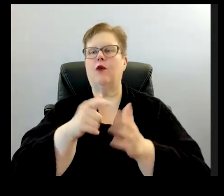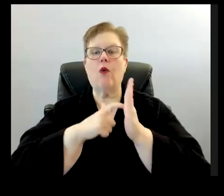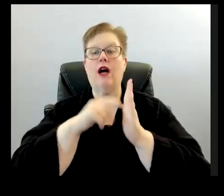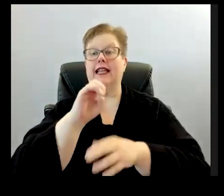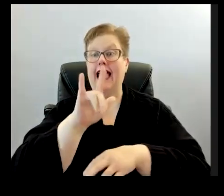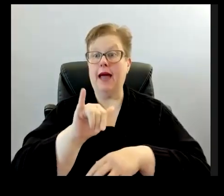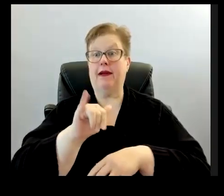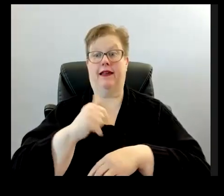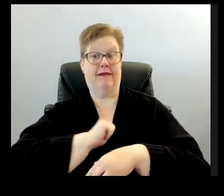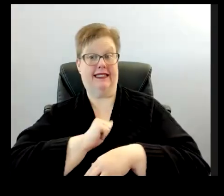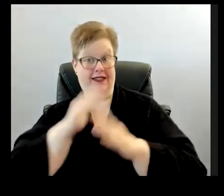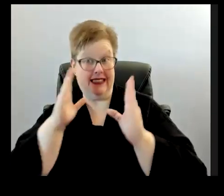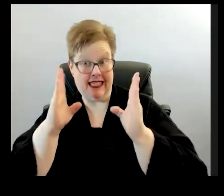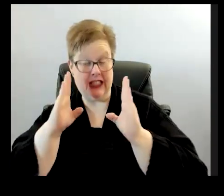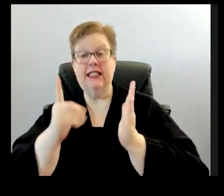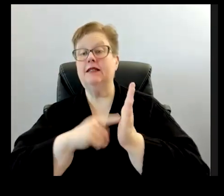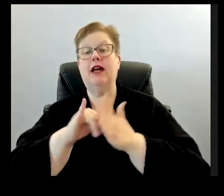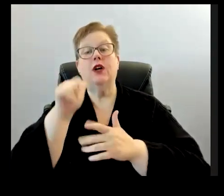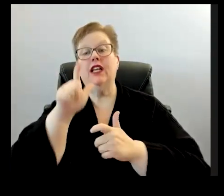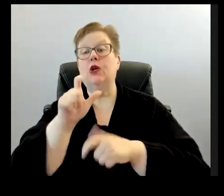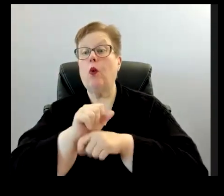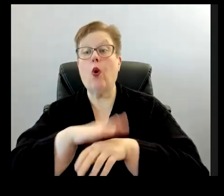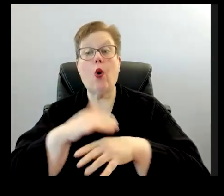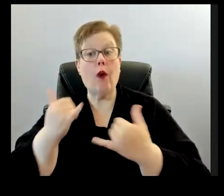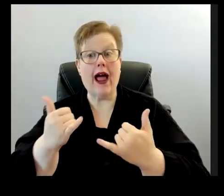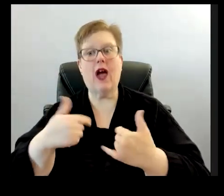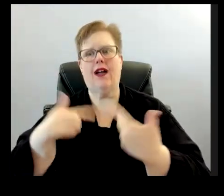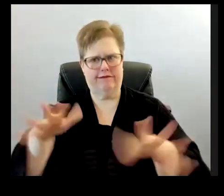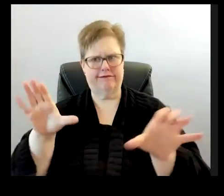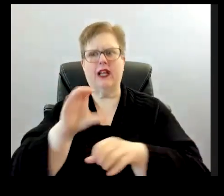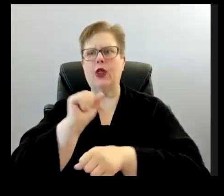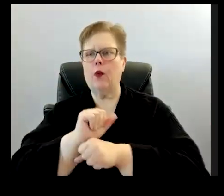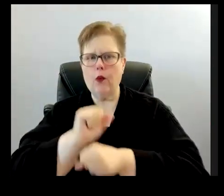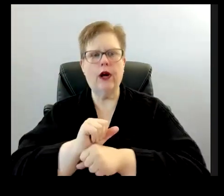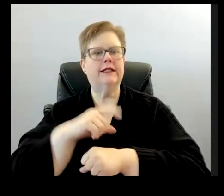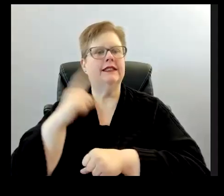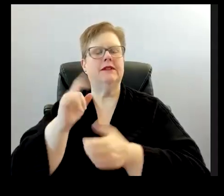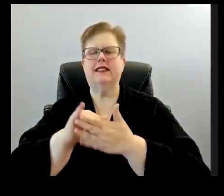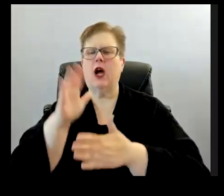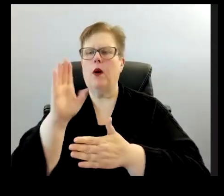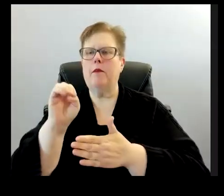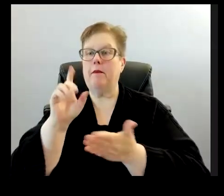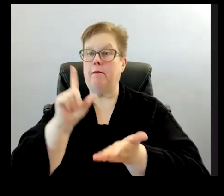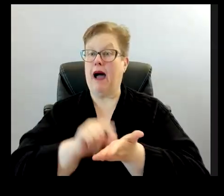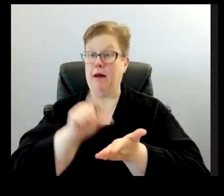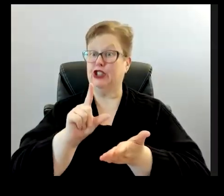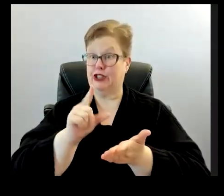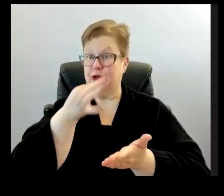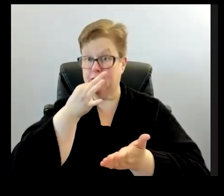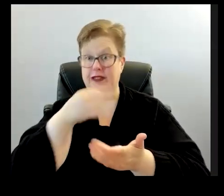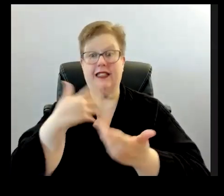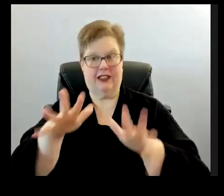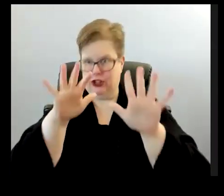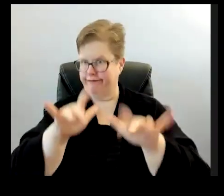and myself. Something I don't need to work on right now. I've done the work. I have something that's going to be published. I already did all the